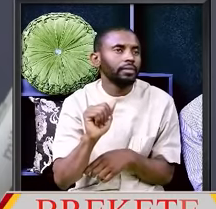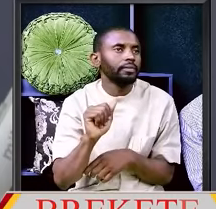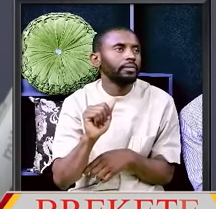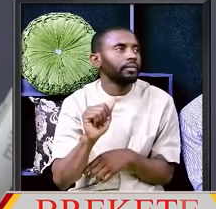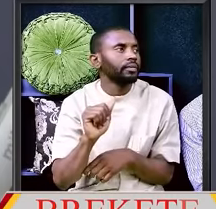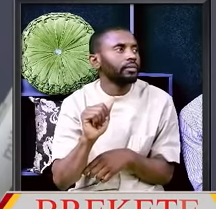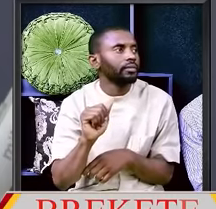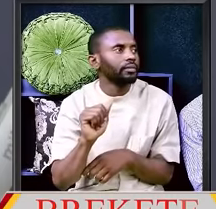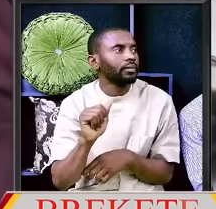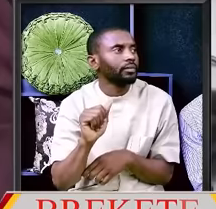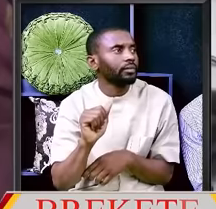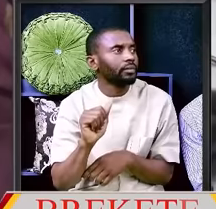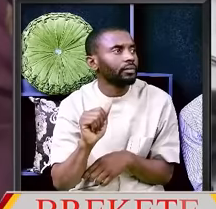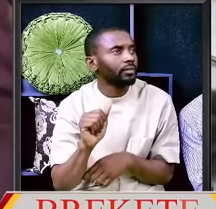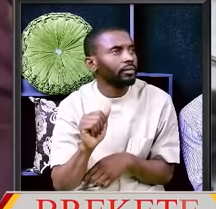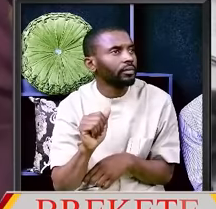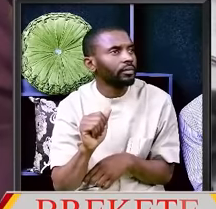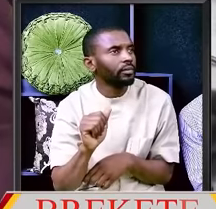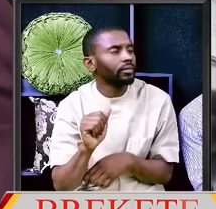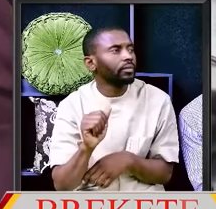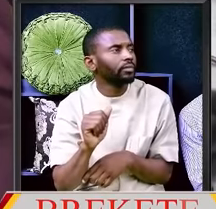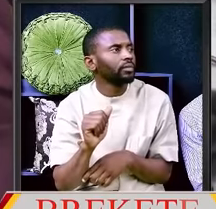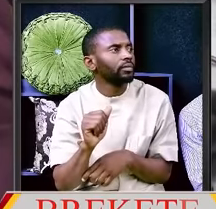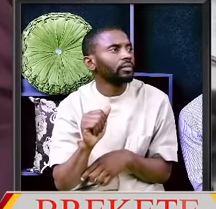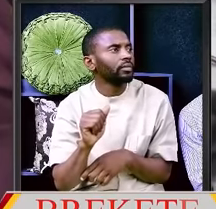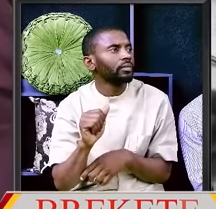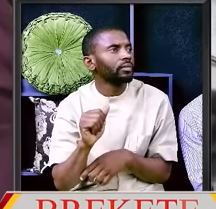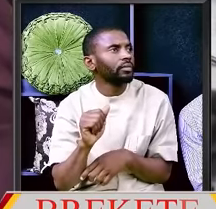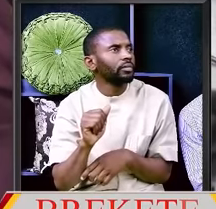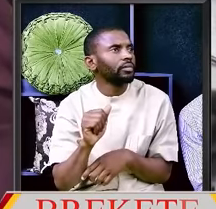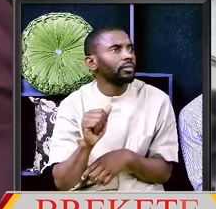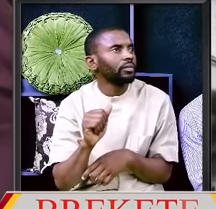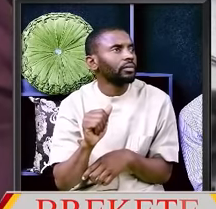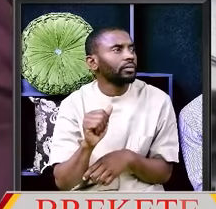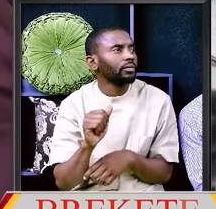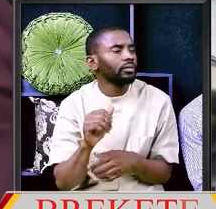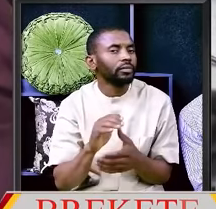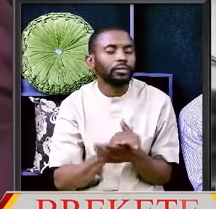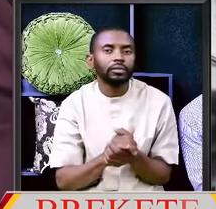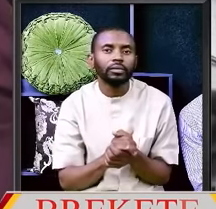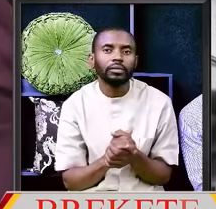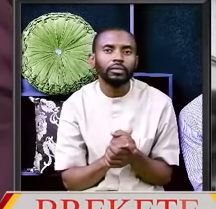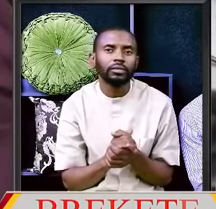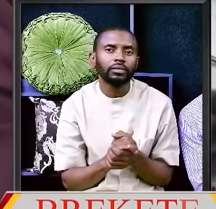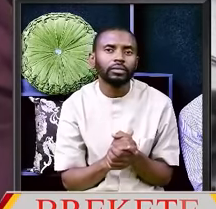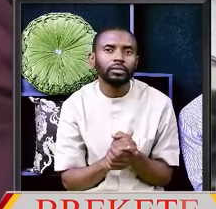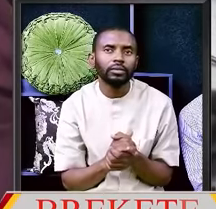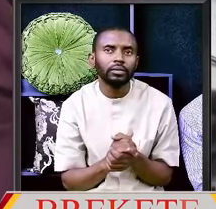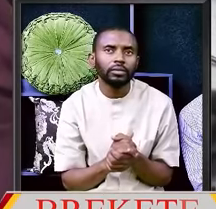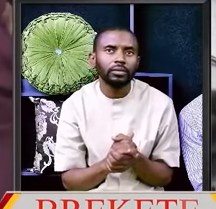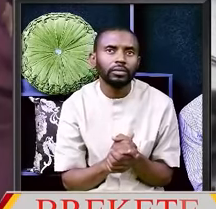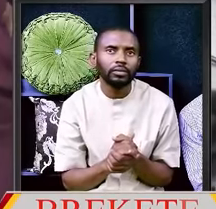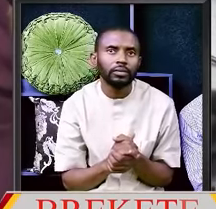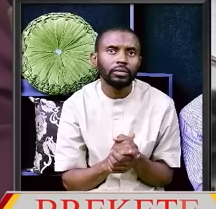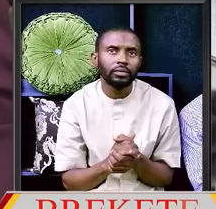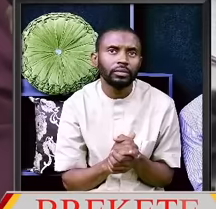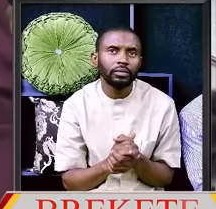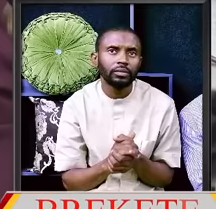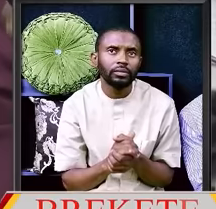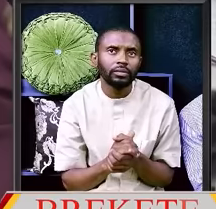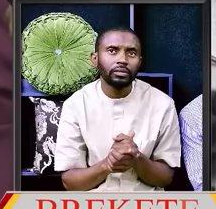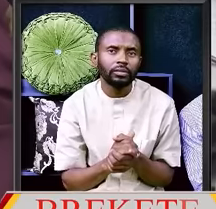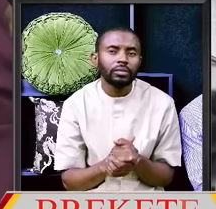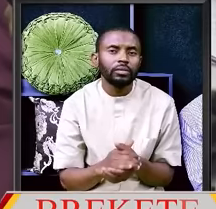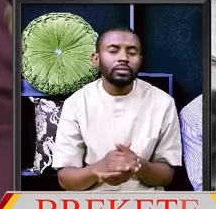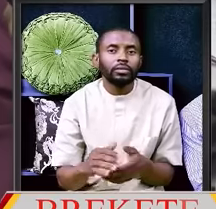Mr. Joseph Aloba, in his own words, in his voice note, never denied the paternity